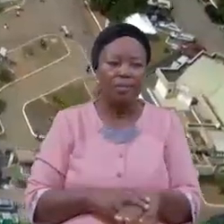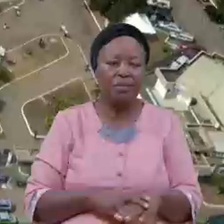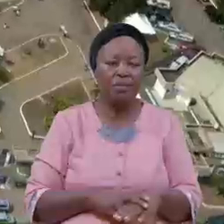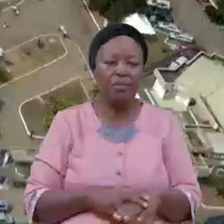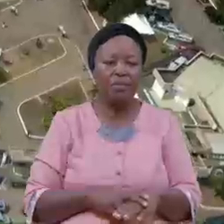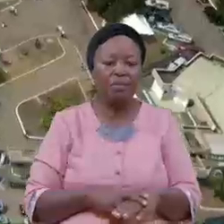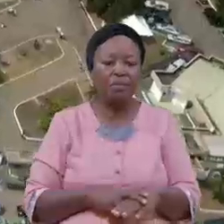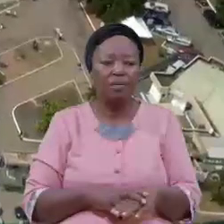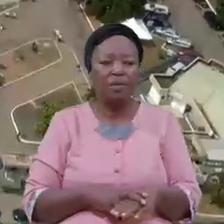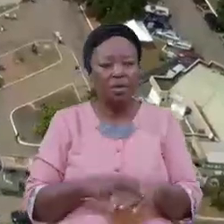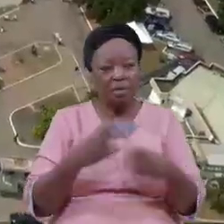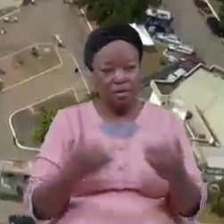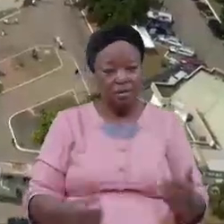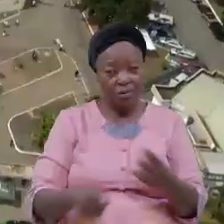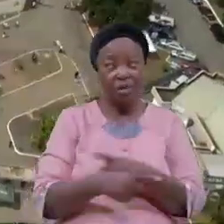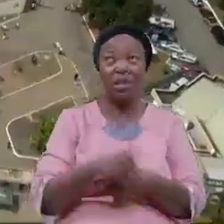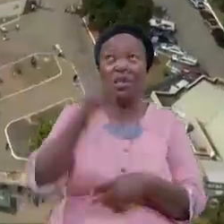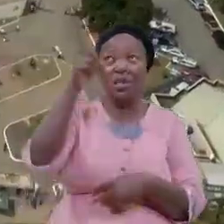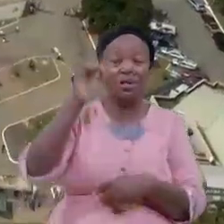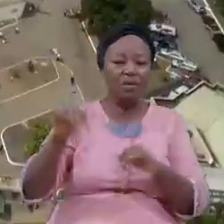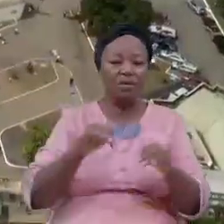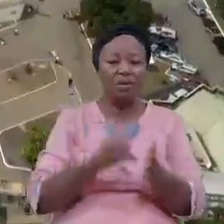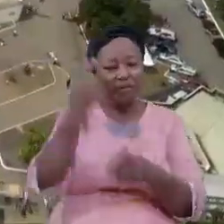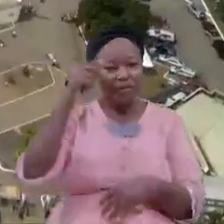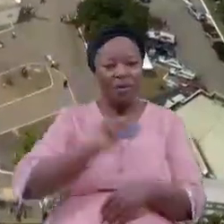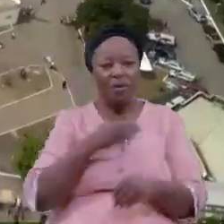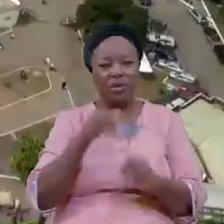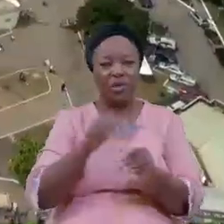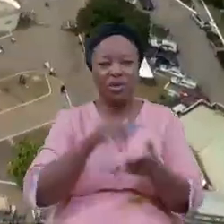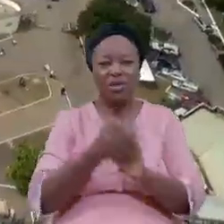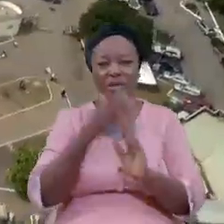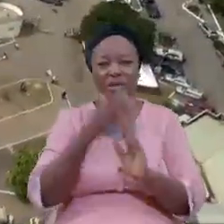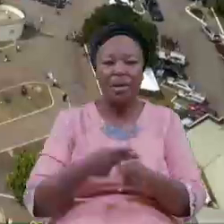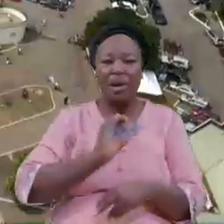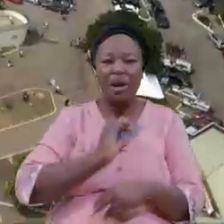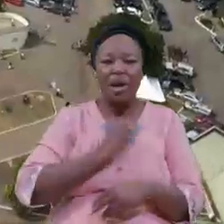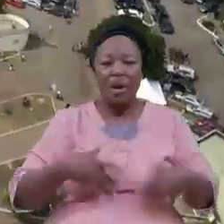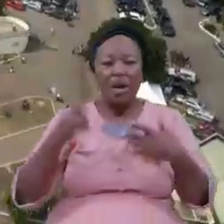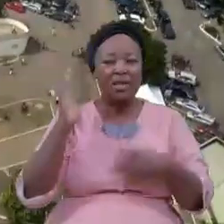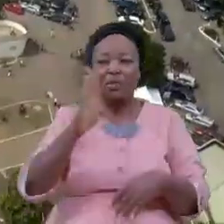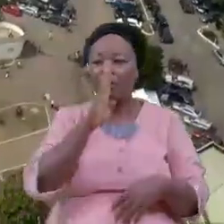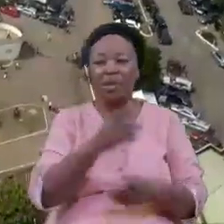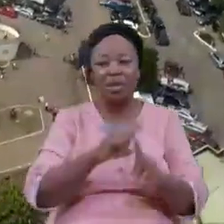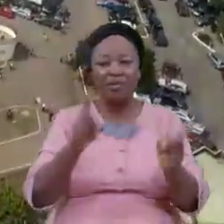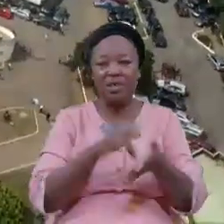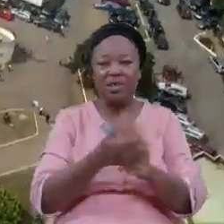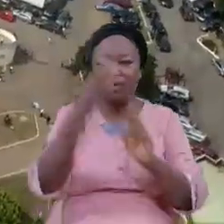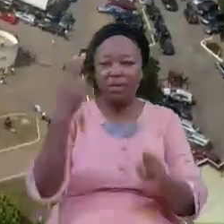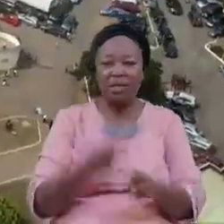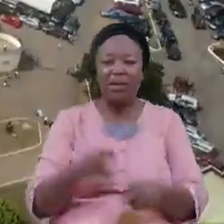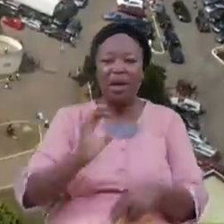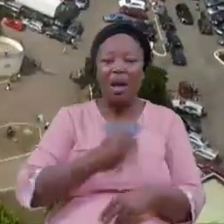Today, he will do it for us. Our lives will be different. Our thoughts will